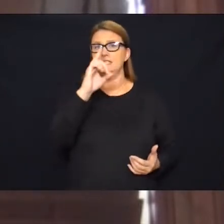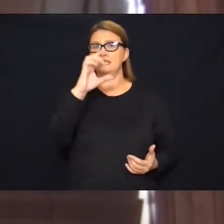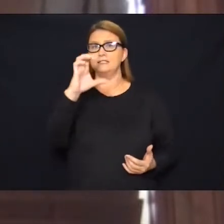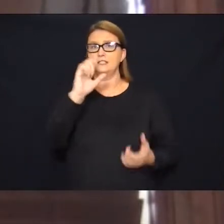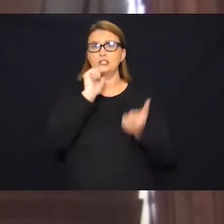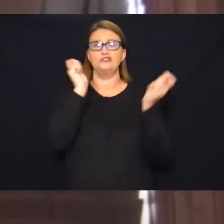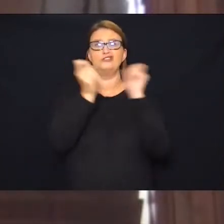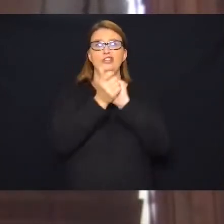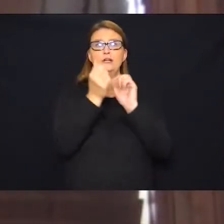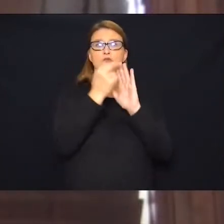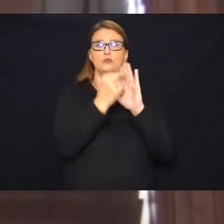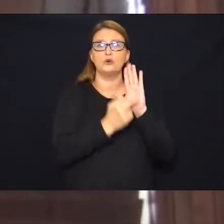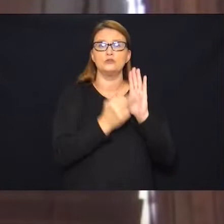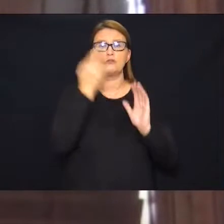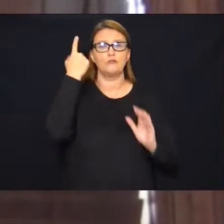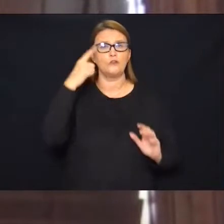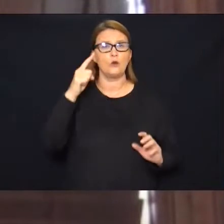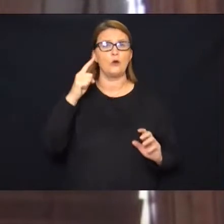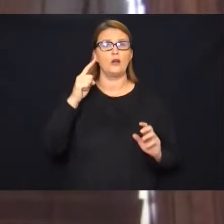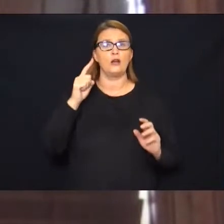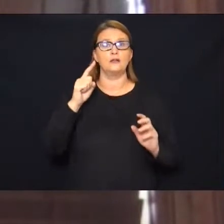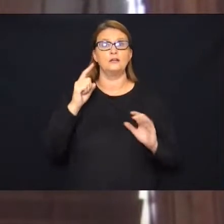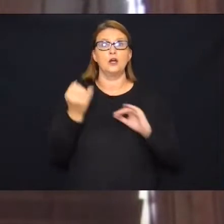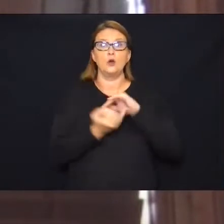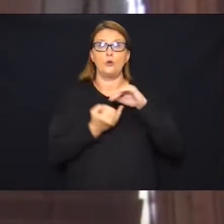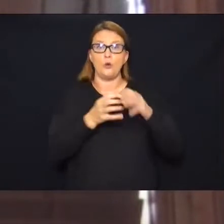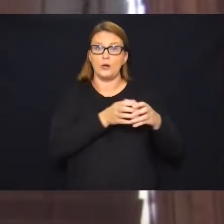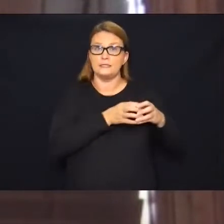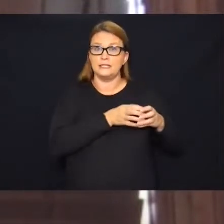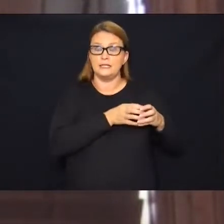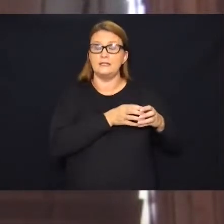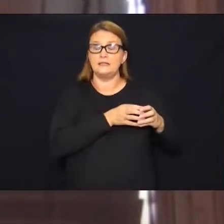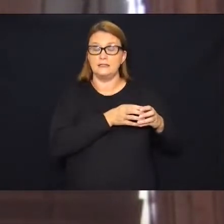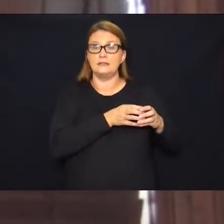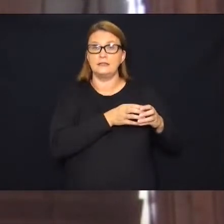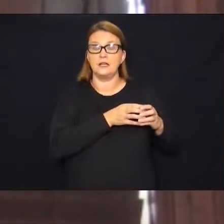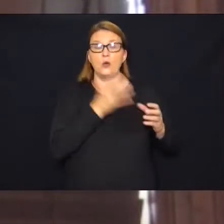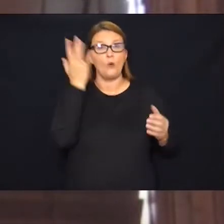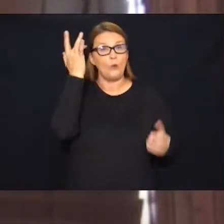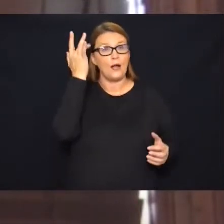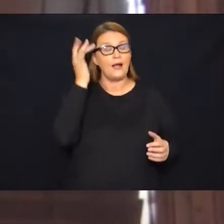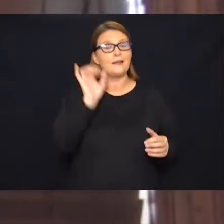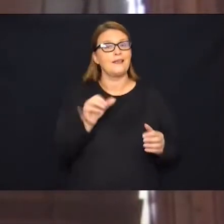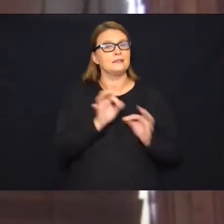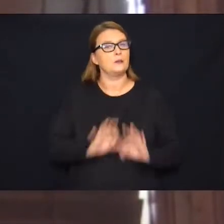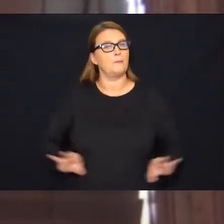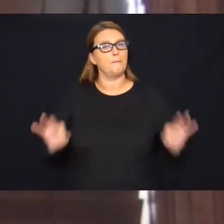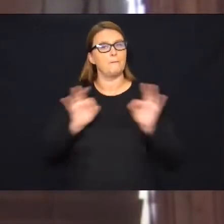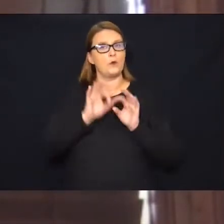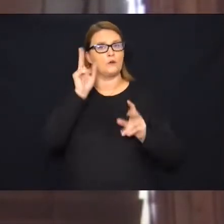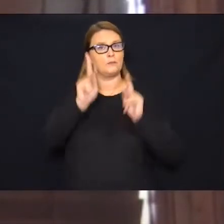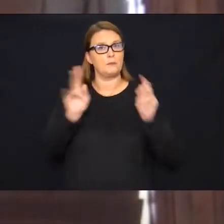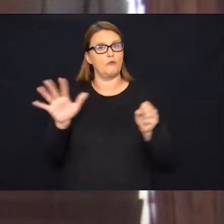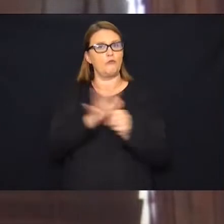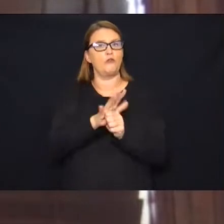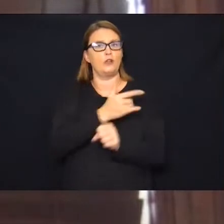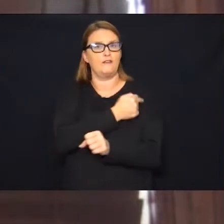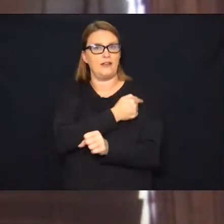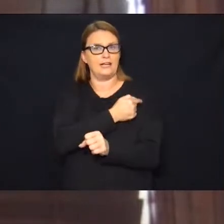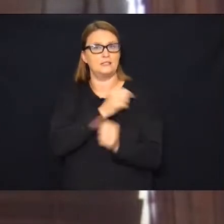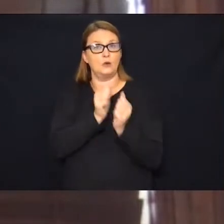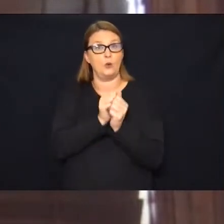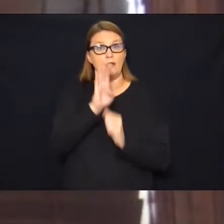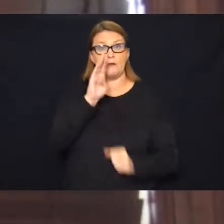the guidelines for quarantining and isolation, and that's particularly important for people that are fully vaccinated and